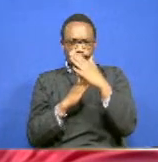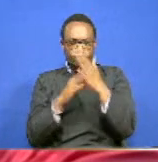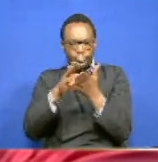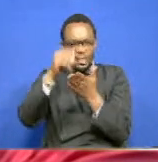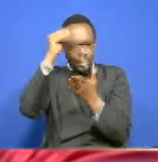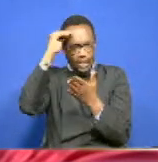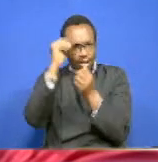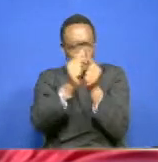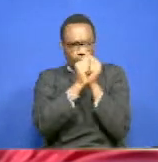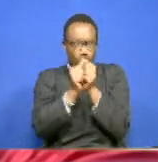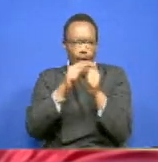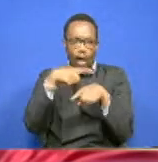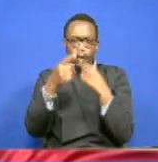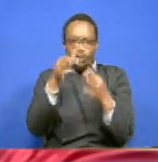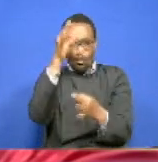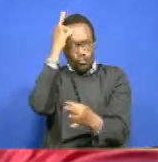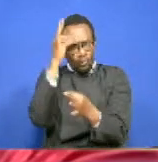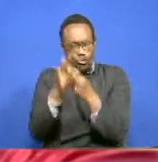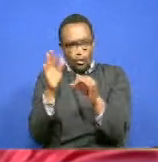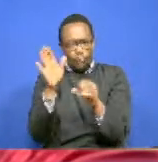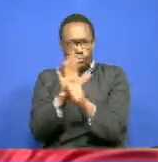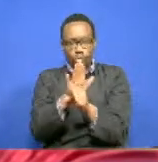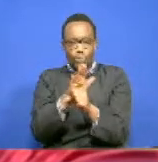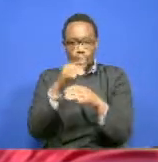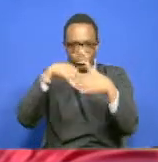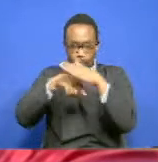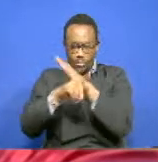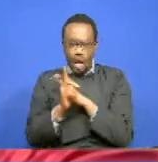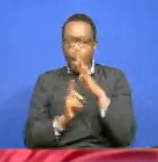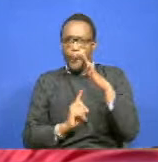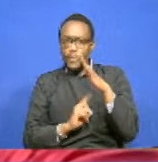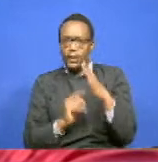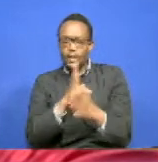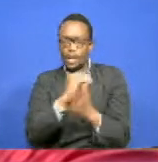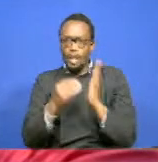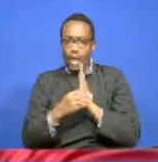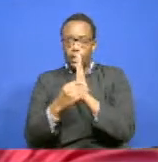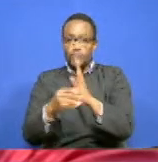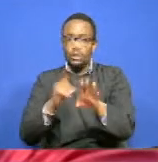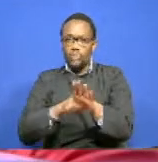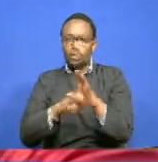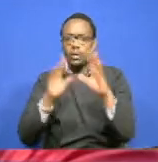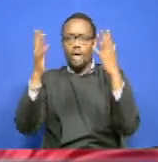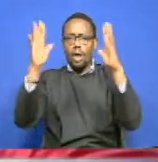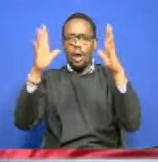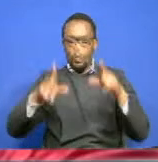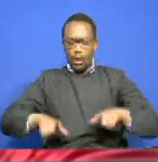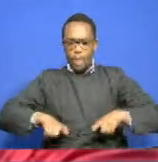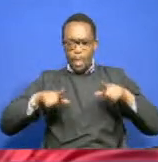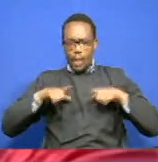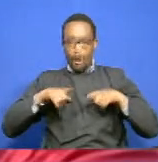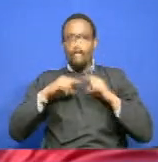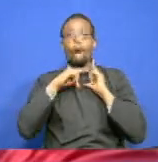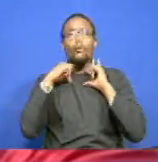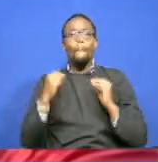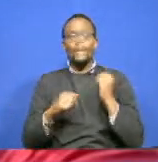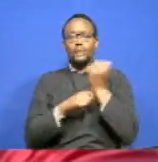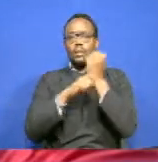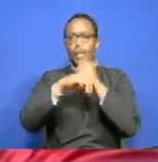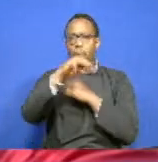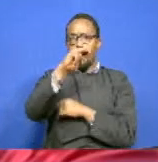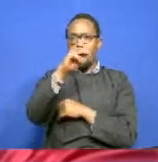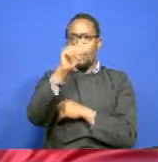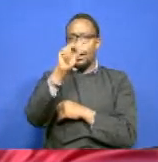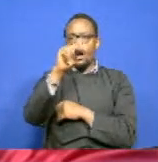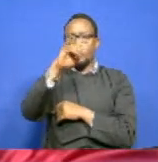on faithfulness in ministry and leadership as we celebrate the life of Reverend Manji and his family for the